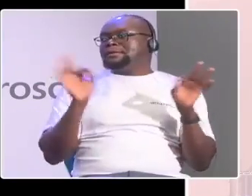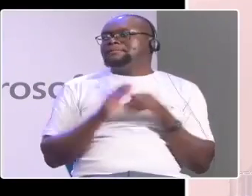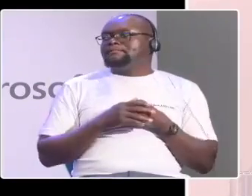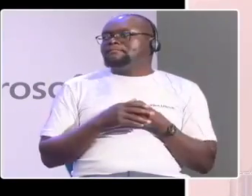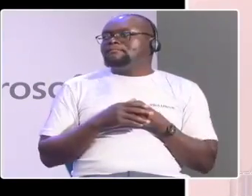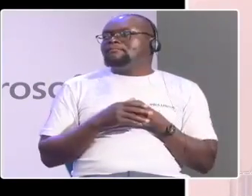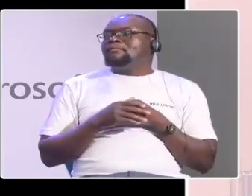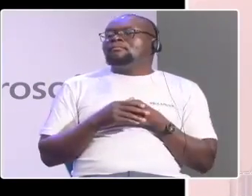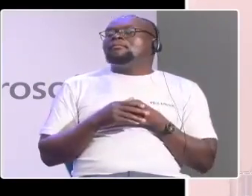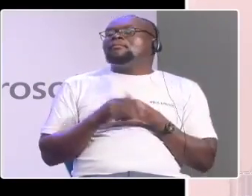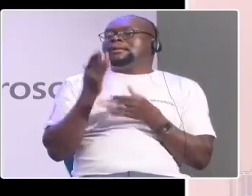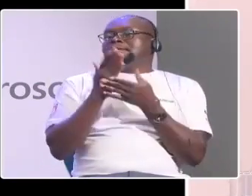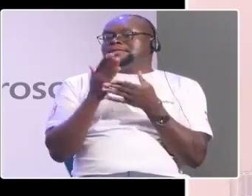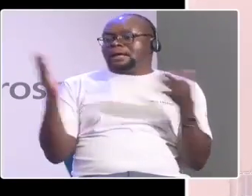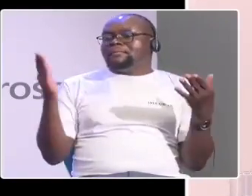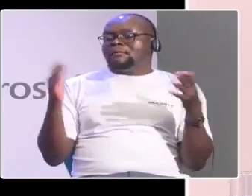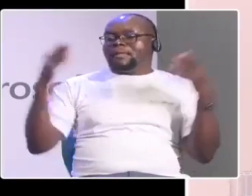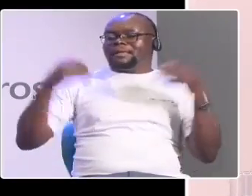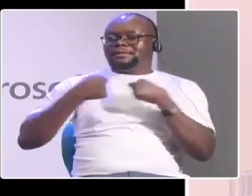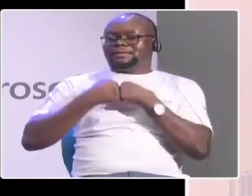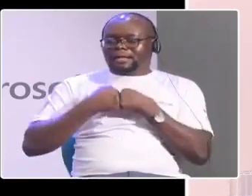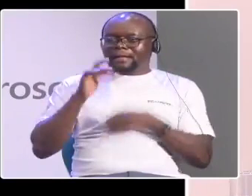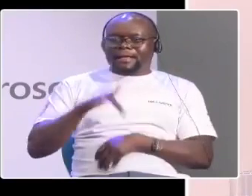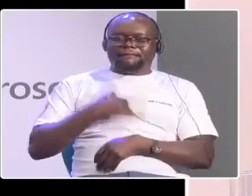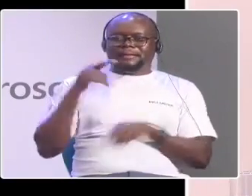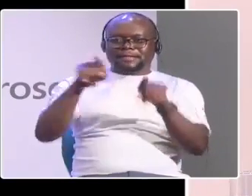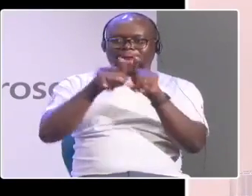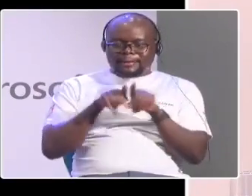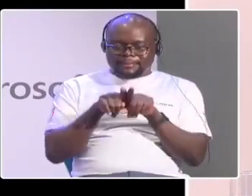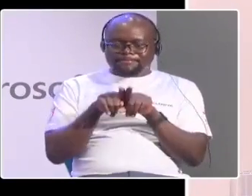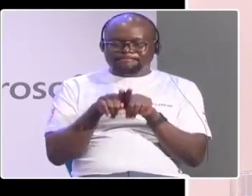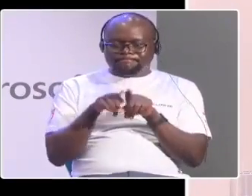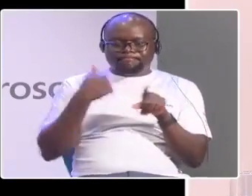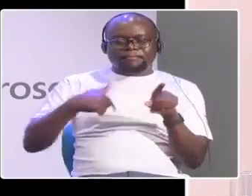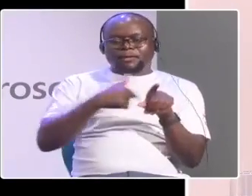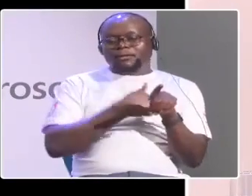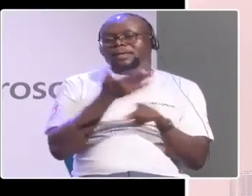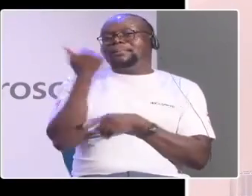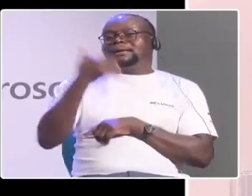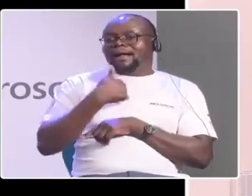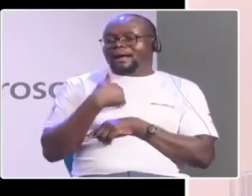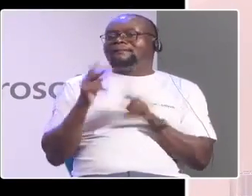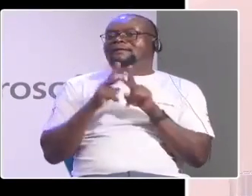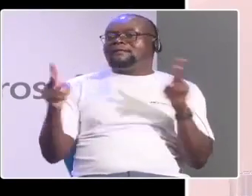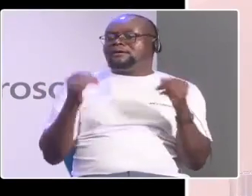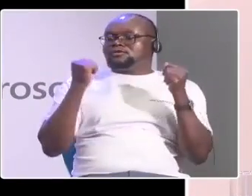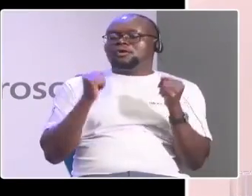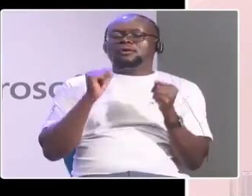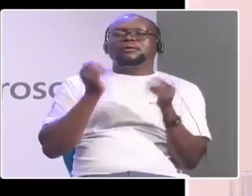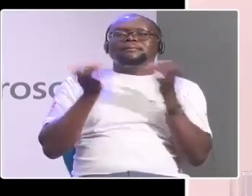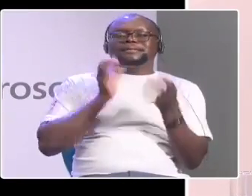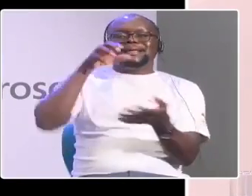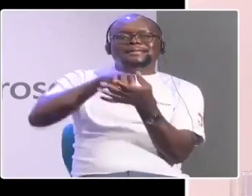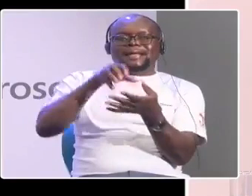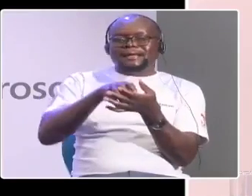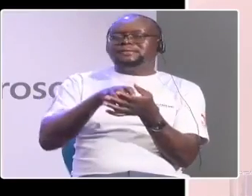So following just up on some of the biggest challenges, it feels like we should have a very solid business case. We talk